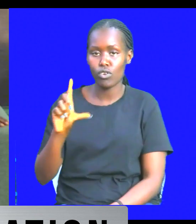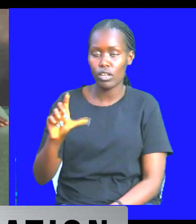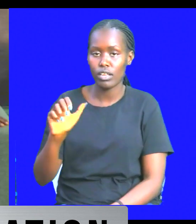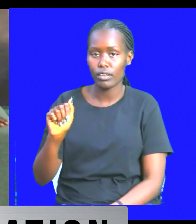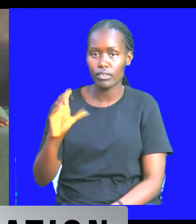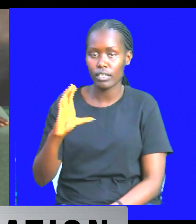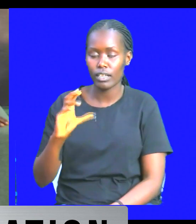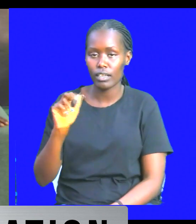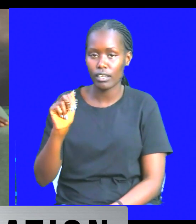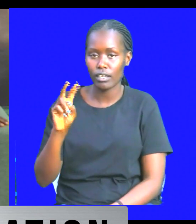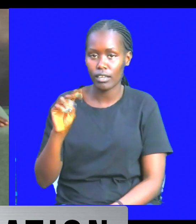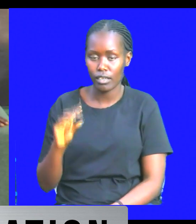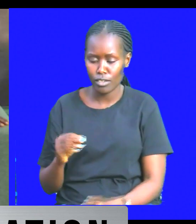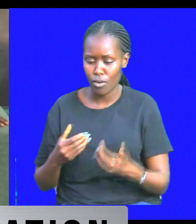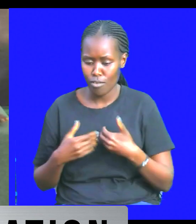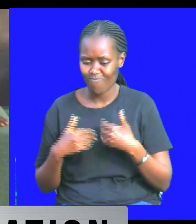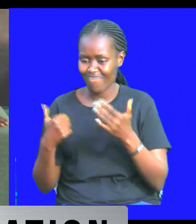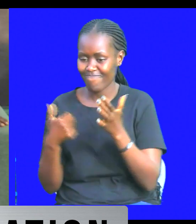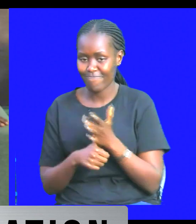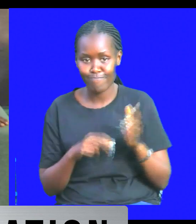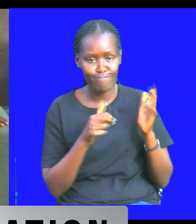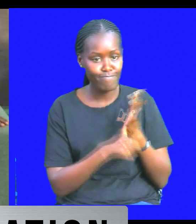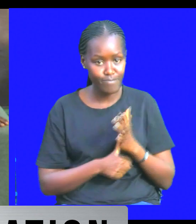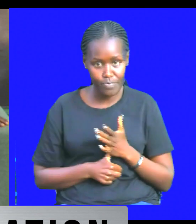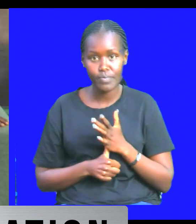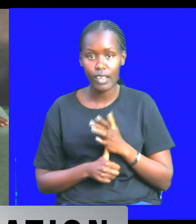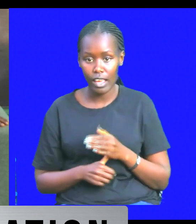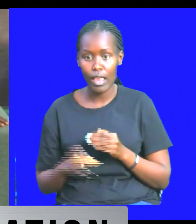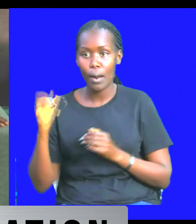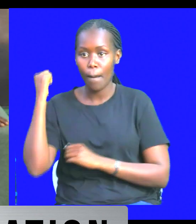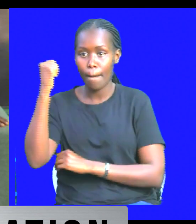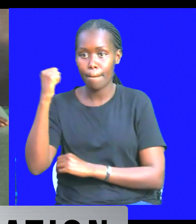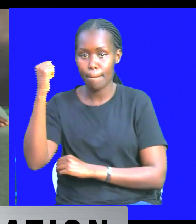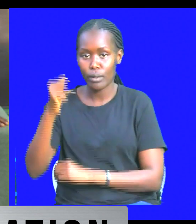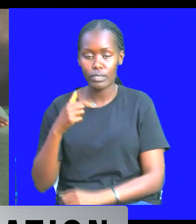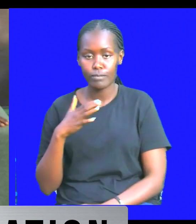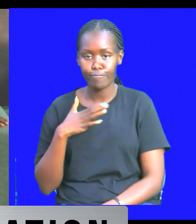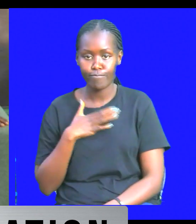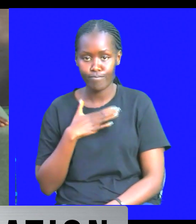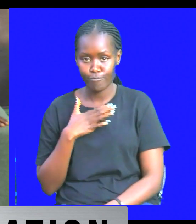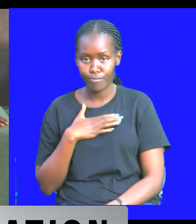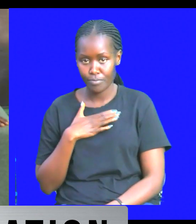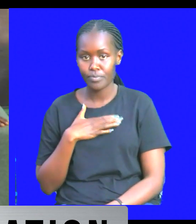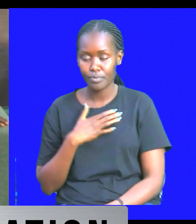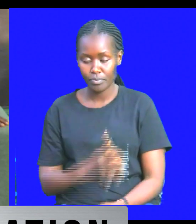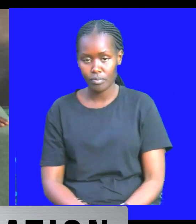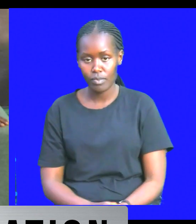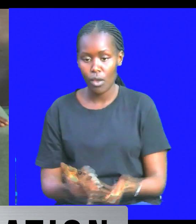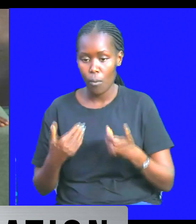and storms, and there must be a reason why everyone now is focusing on their parties. Yeah,